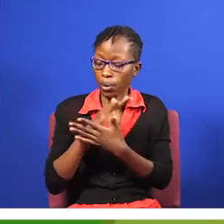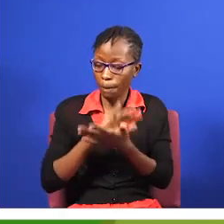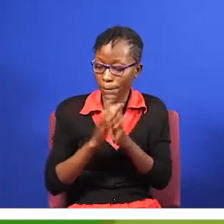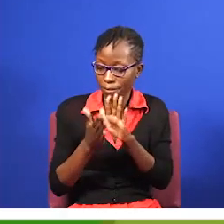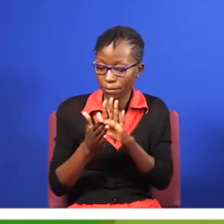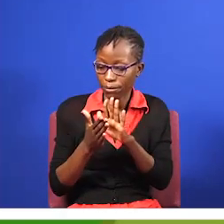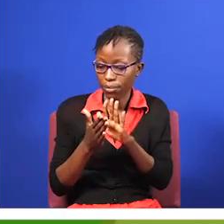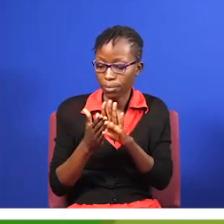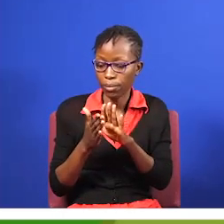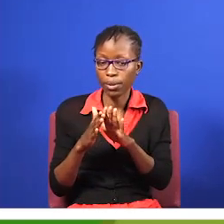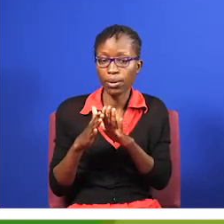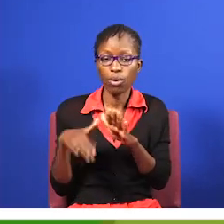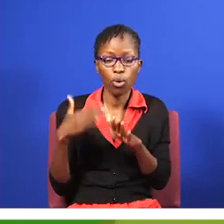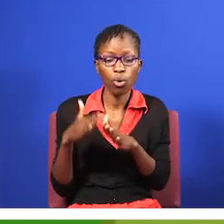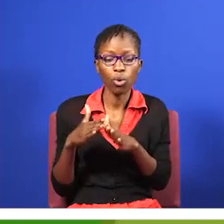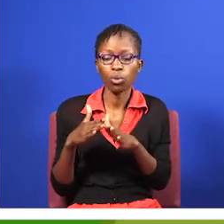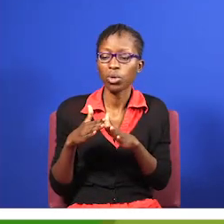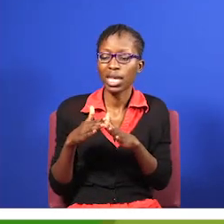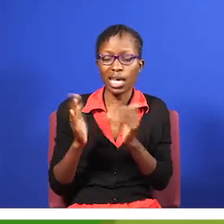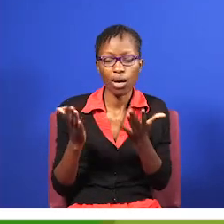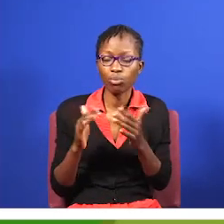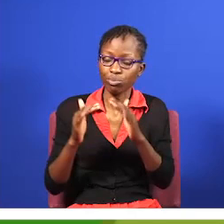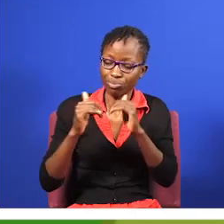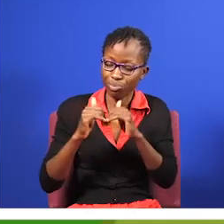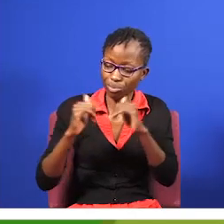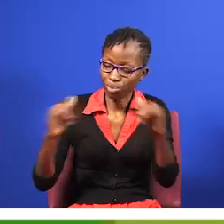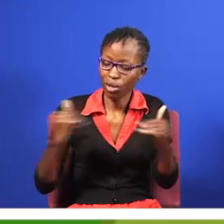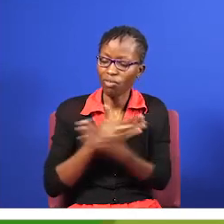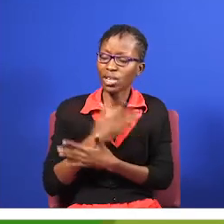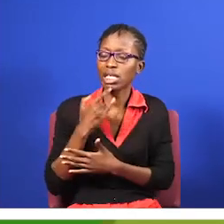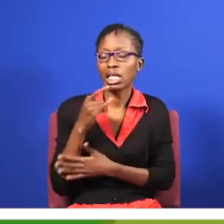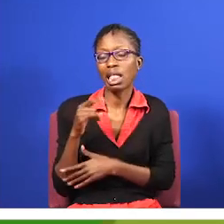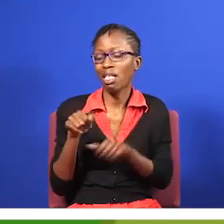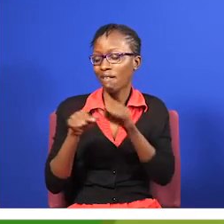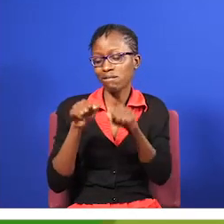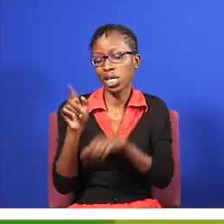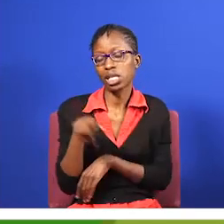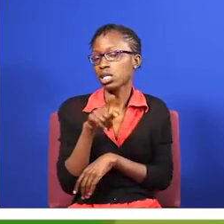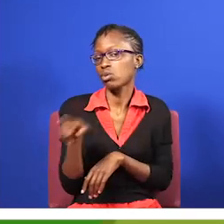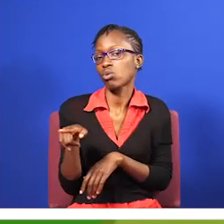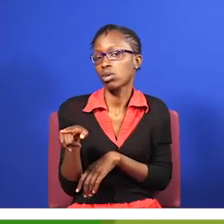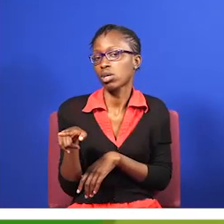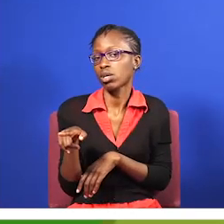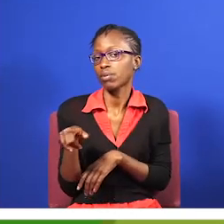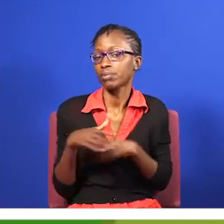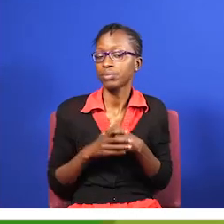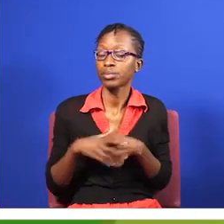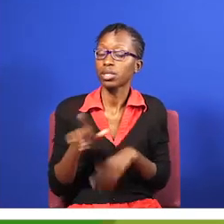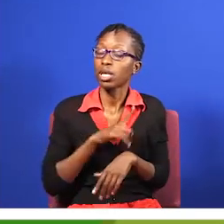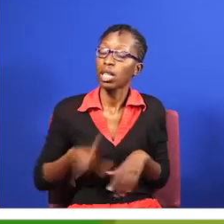peacemakers like Abraham. We can separate them. We can tell them that is not right. So God is